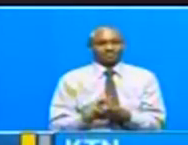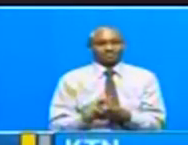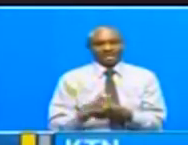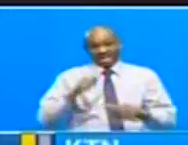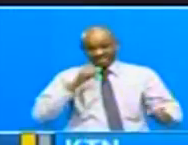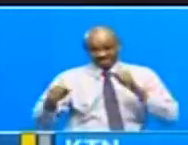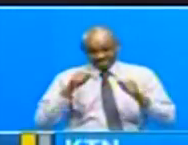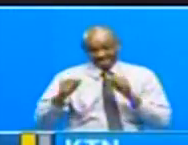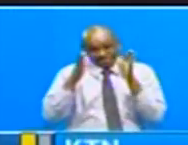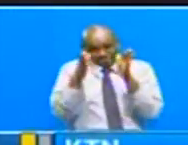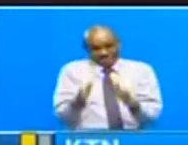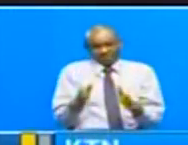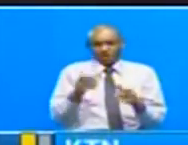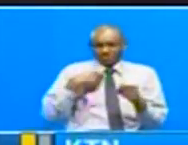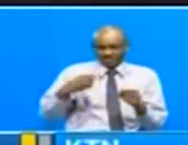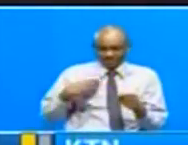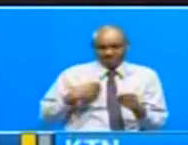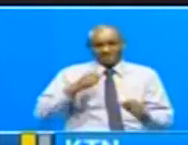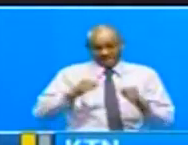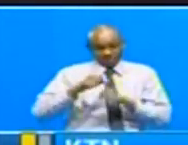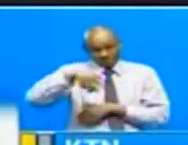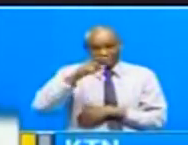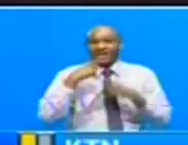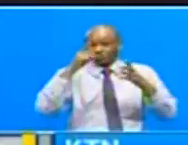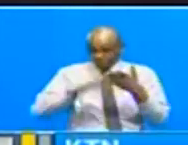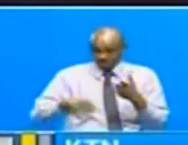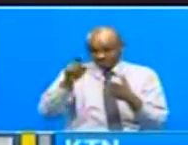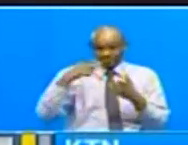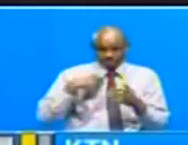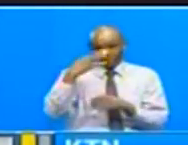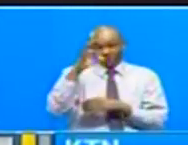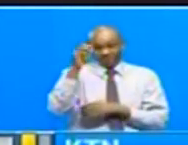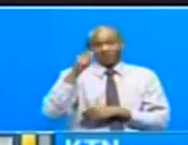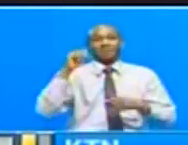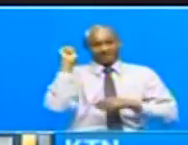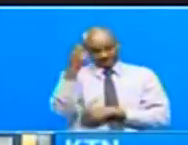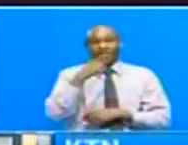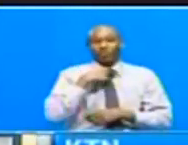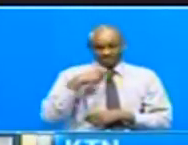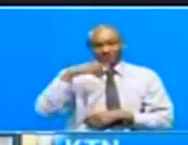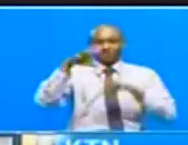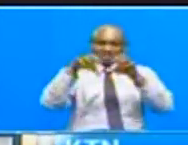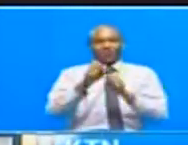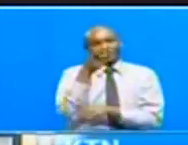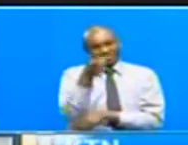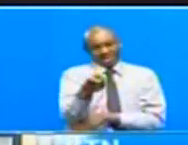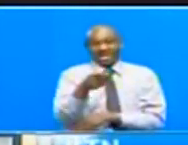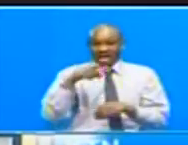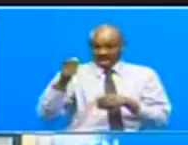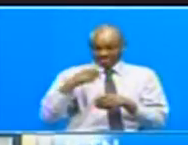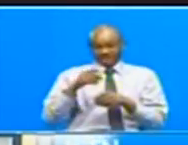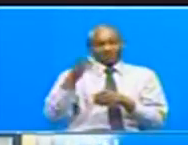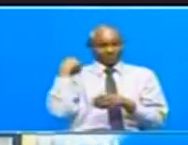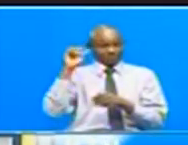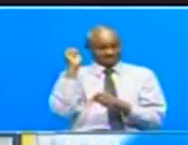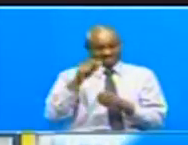Argentine football legend and World Cup winner Diego Maradona has announced he will vie for the FIFA presidency to replace Sepp Blatter, who steps out of office